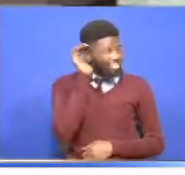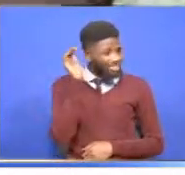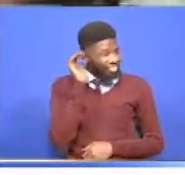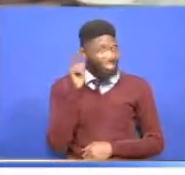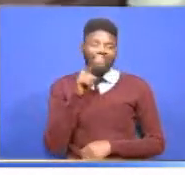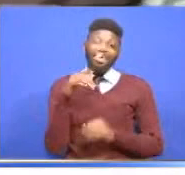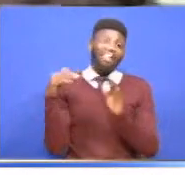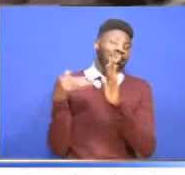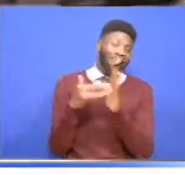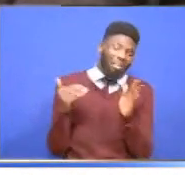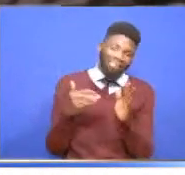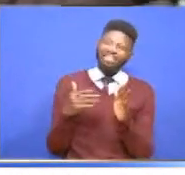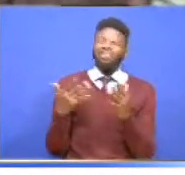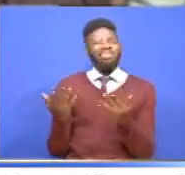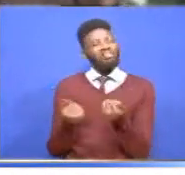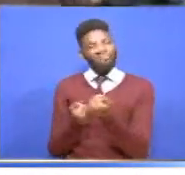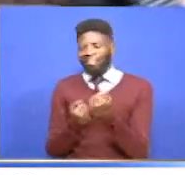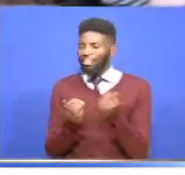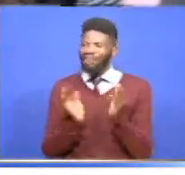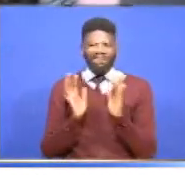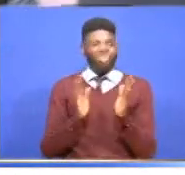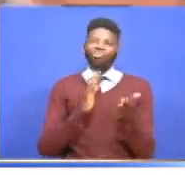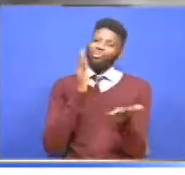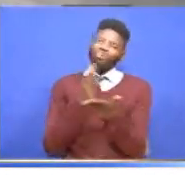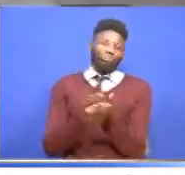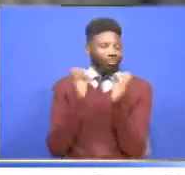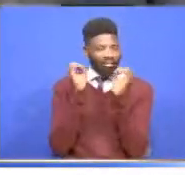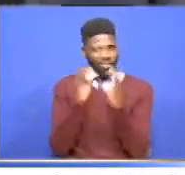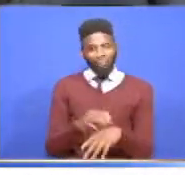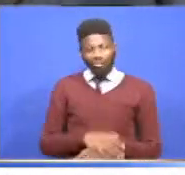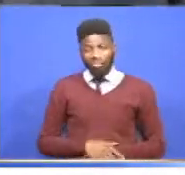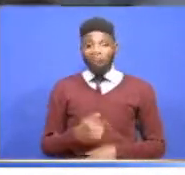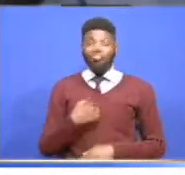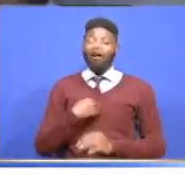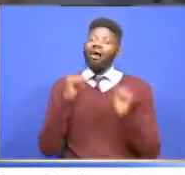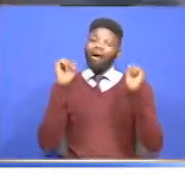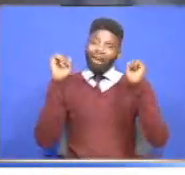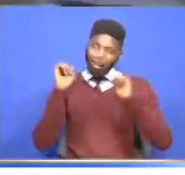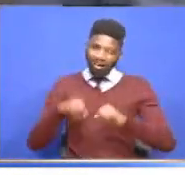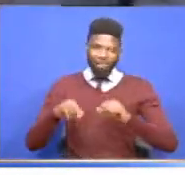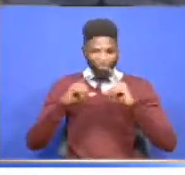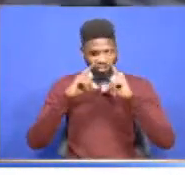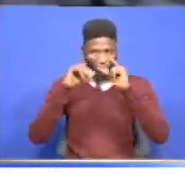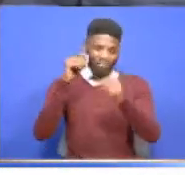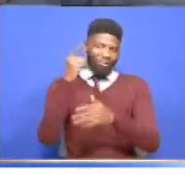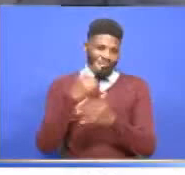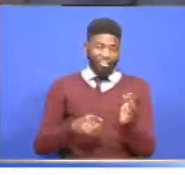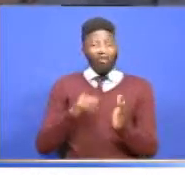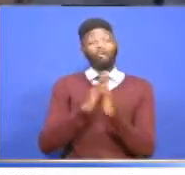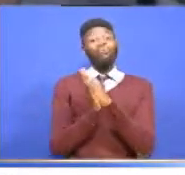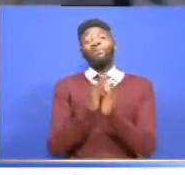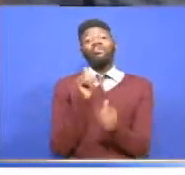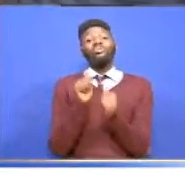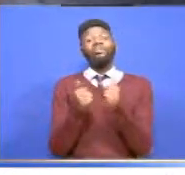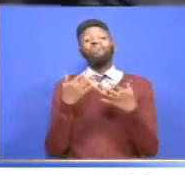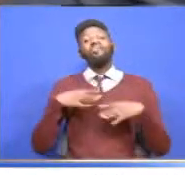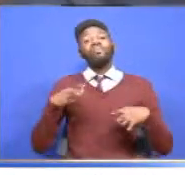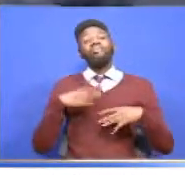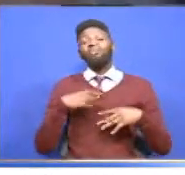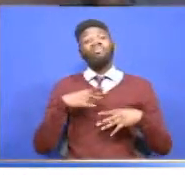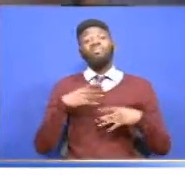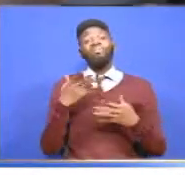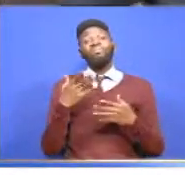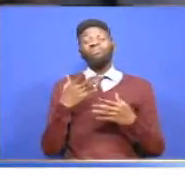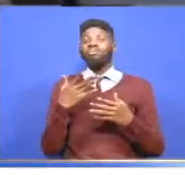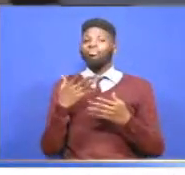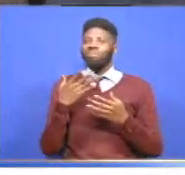party leader against this, no, that's not true. So what I can say is that is a narrative which is just being spread, maybe for